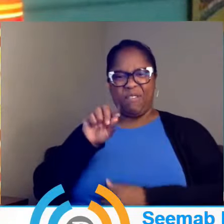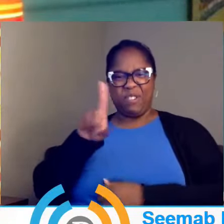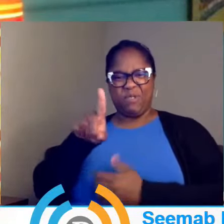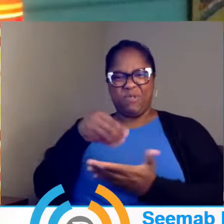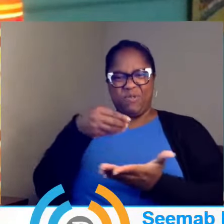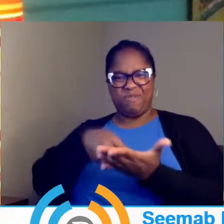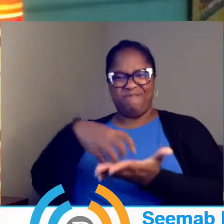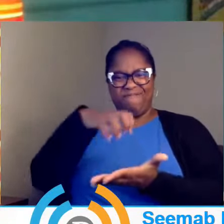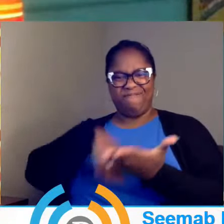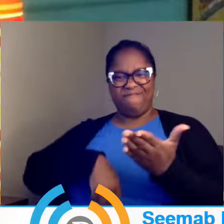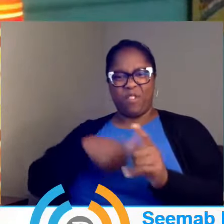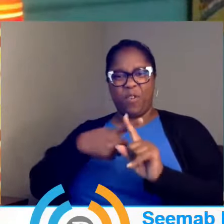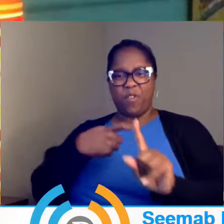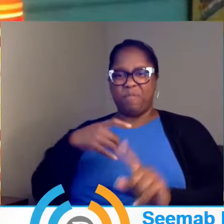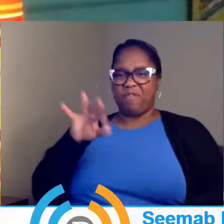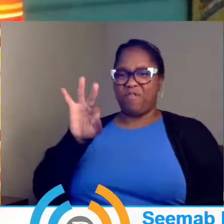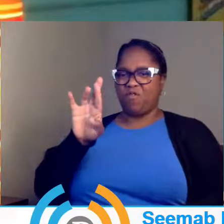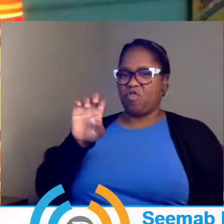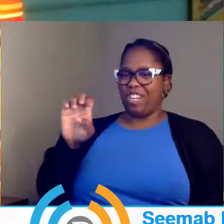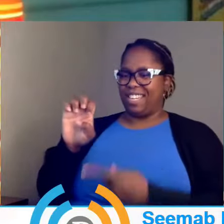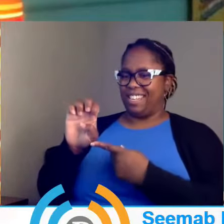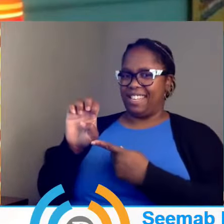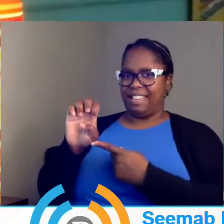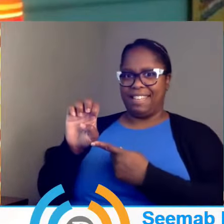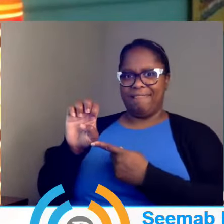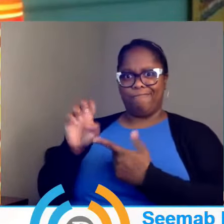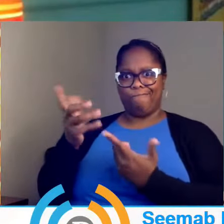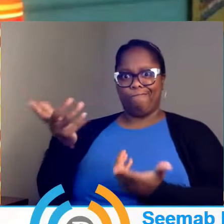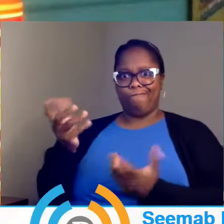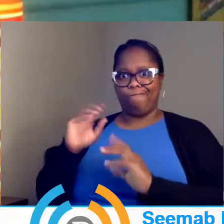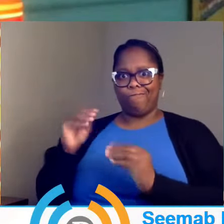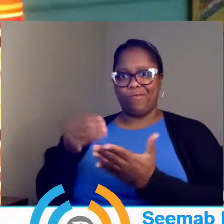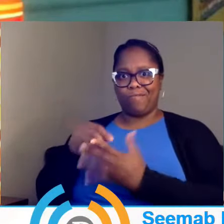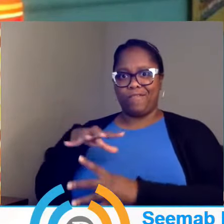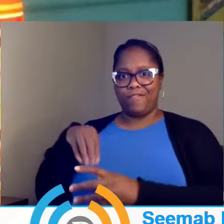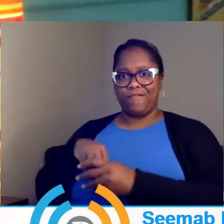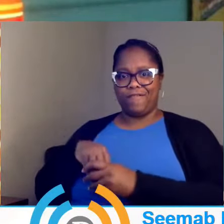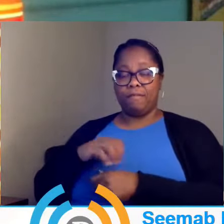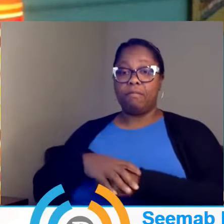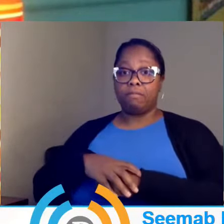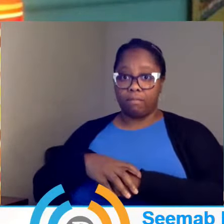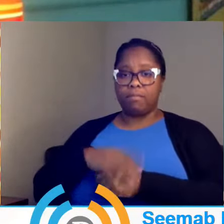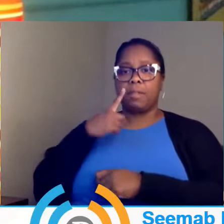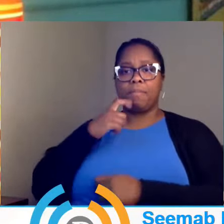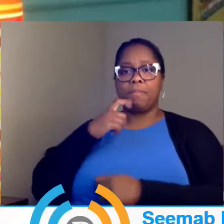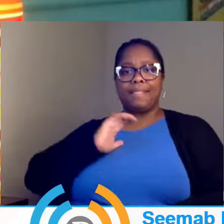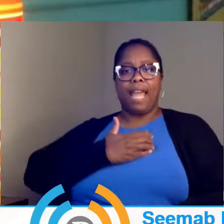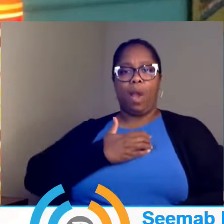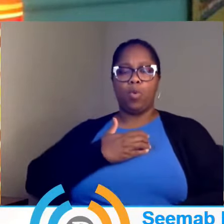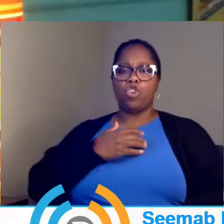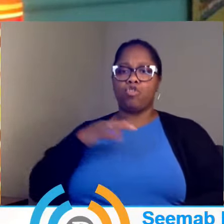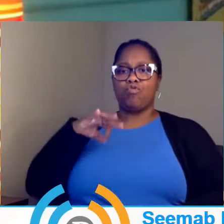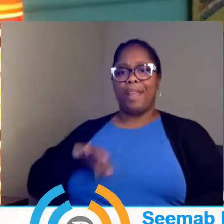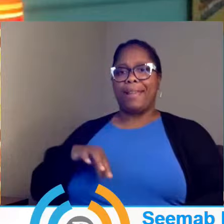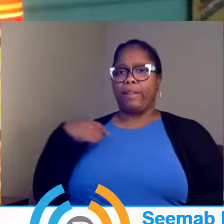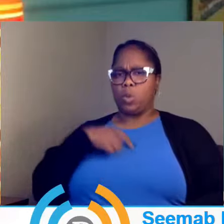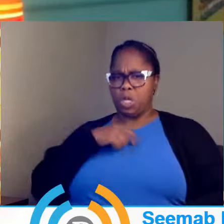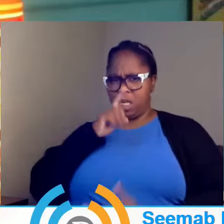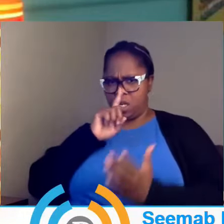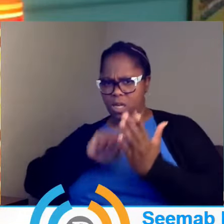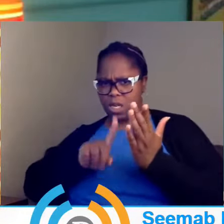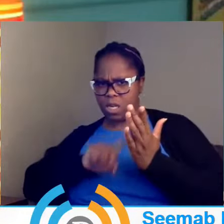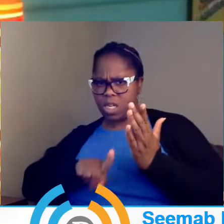It's because of our credit that we get to find out all these things and really understand, because